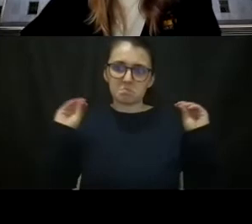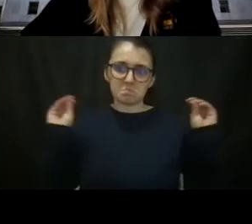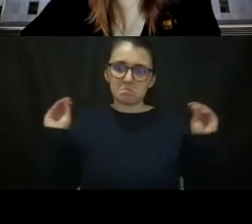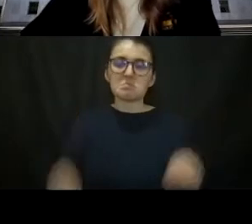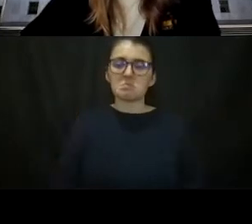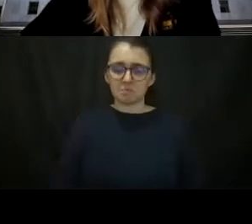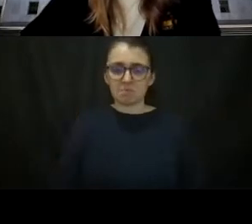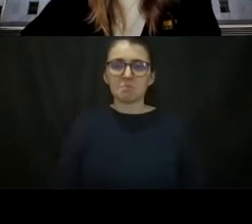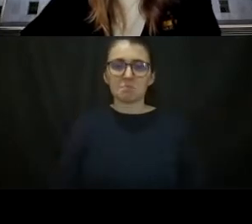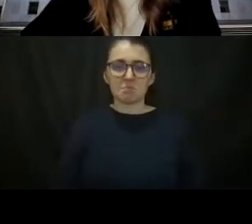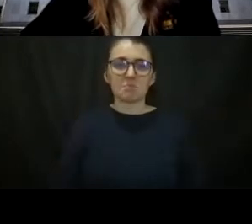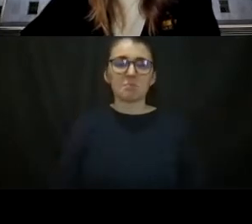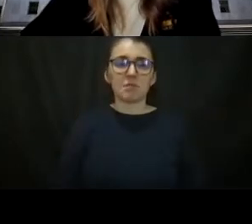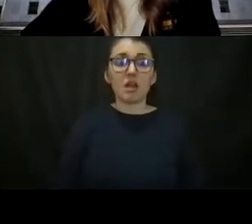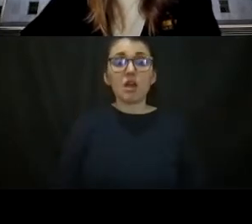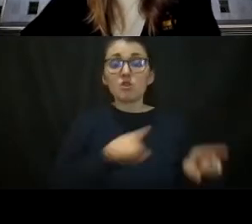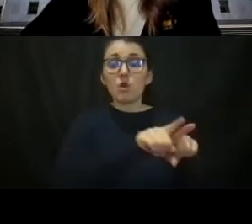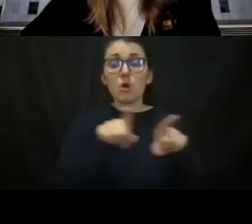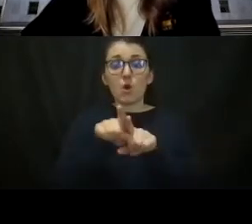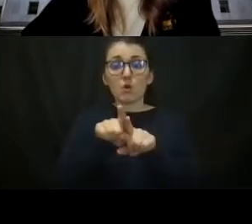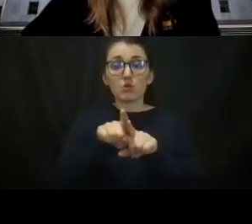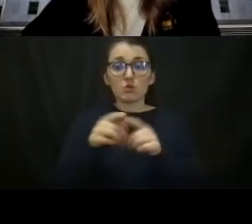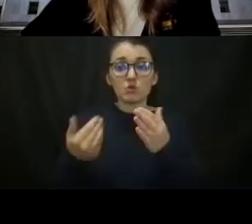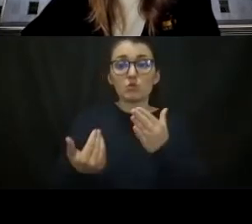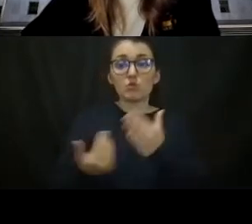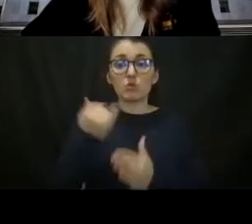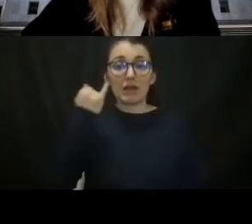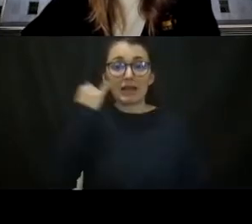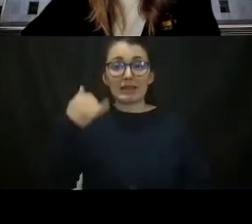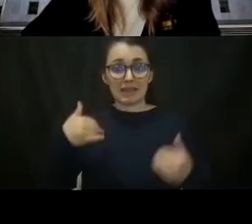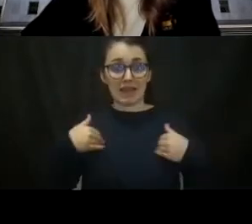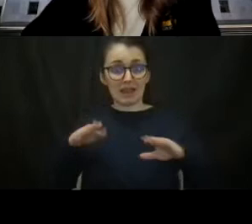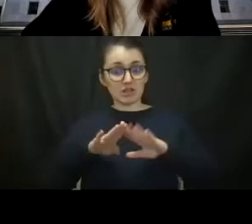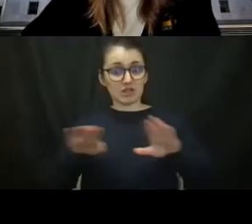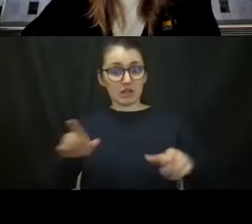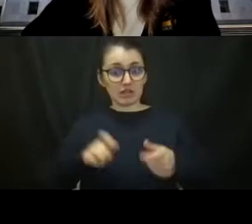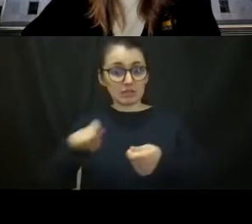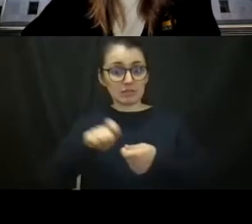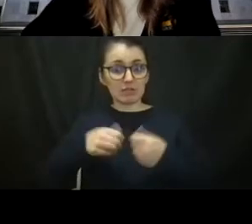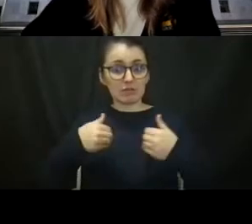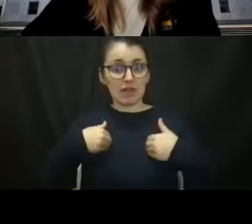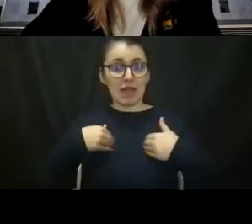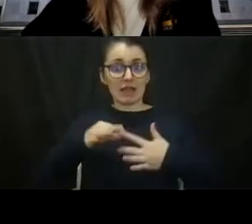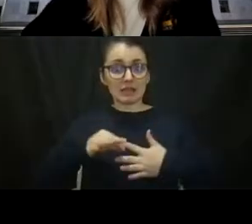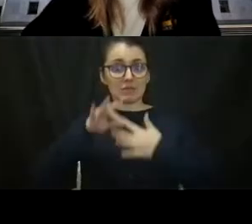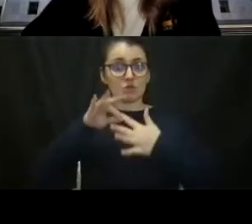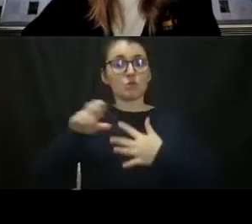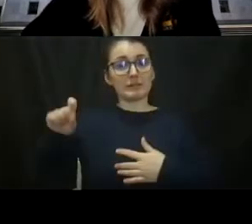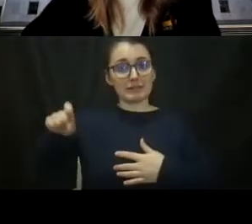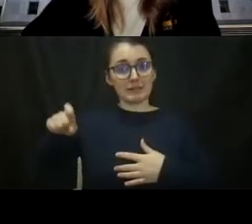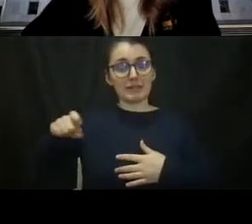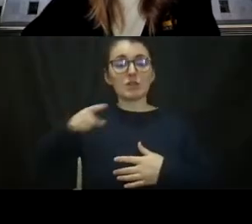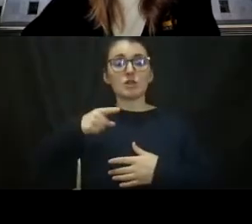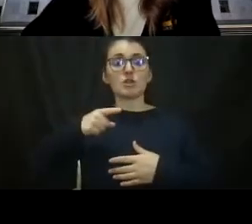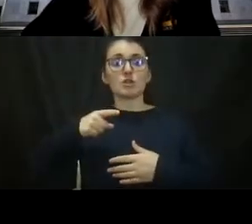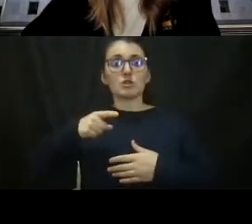she was also pioneering for her ideas, and she had a child specifically who had some special needs. And she began her